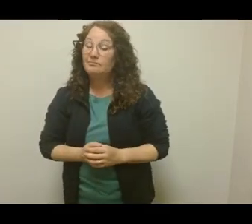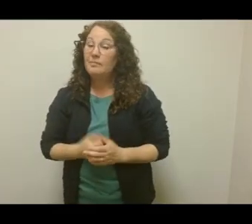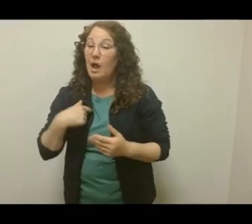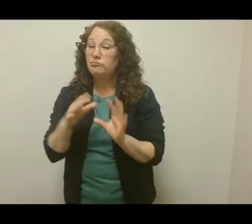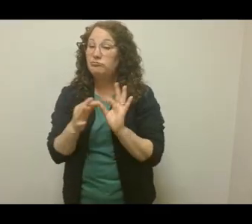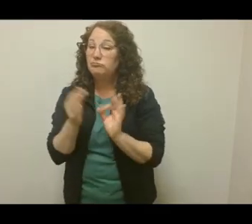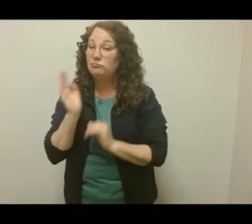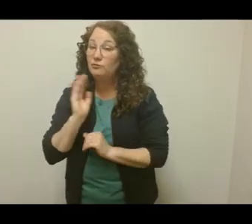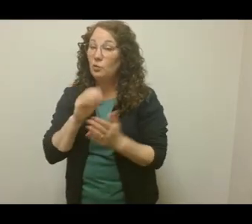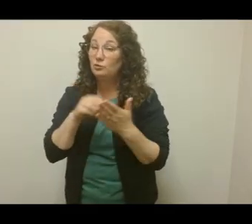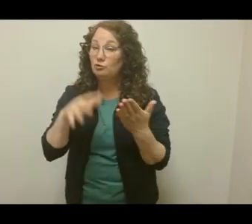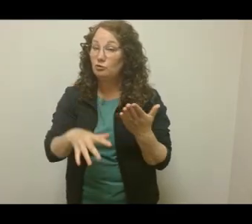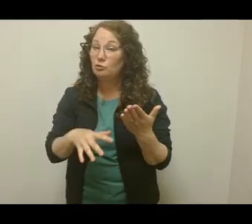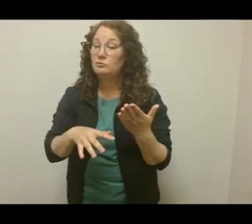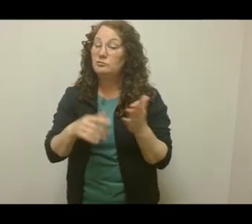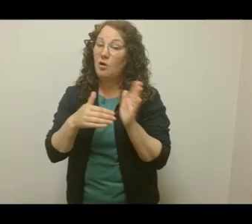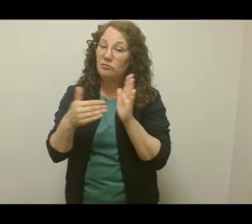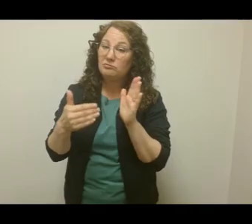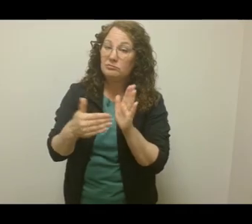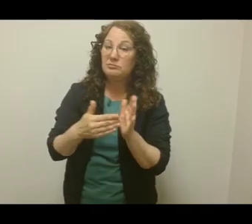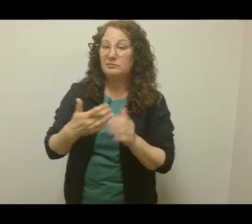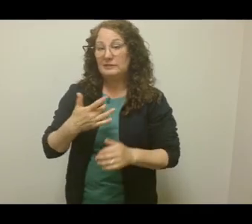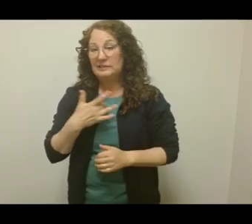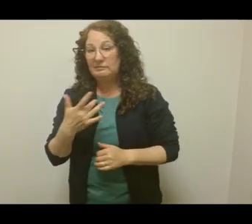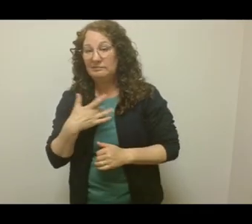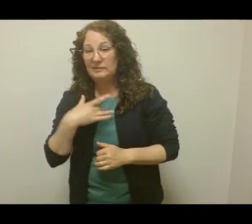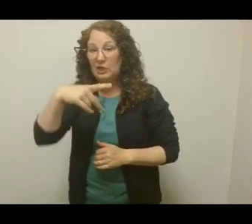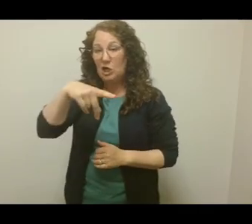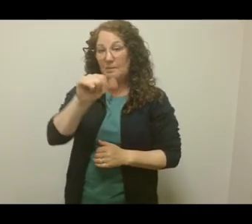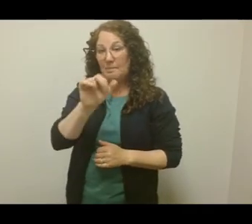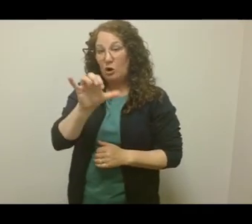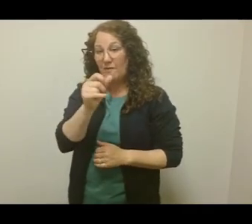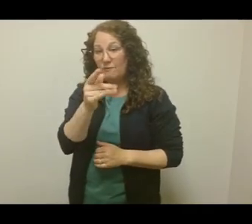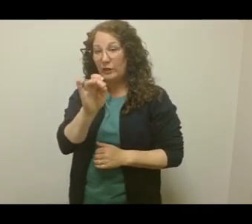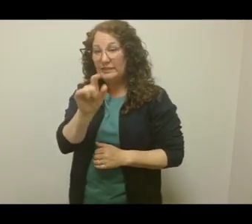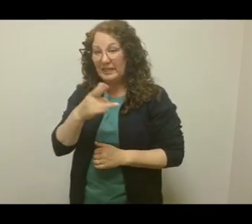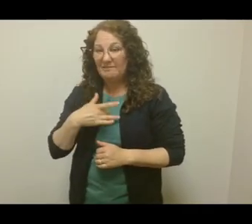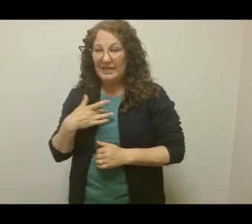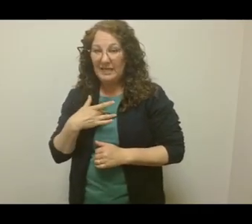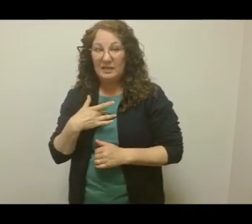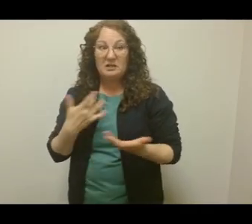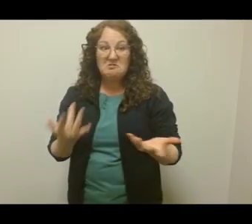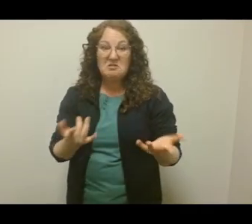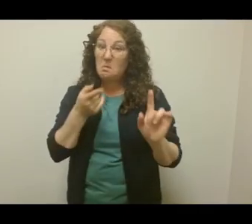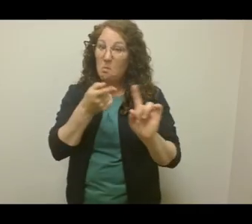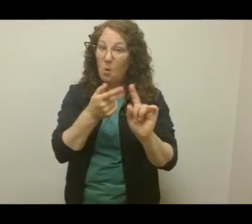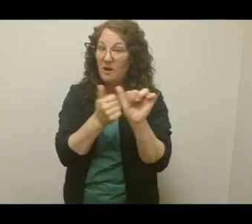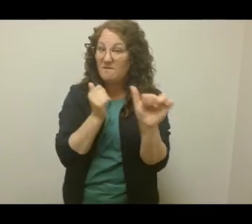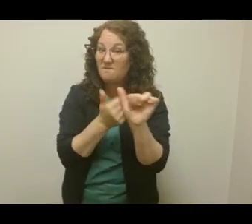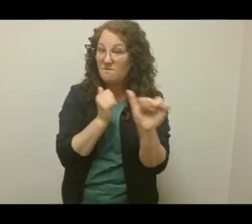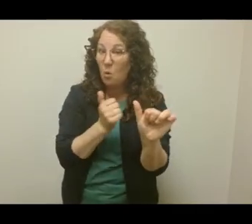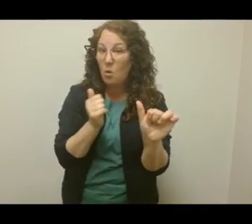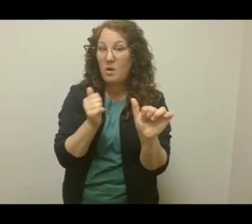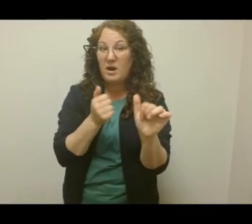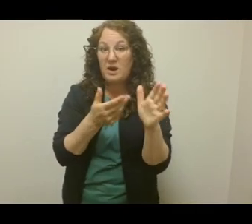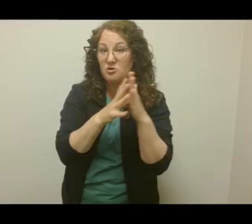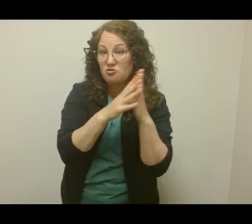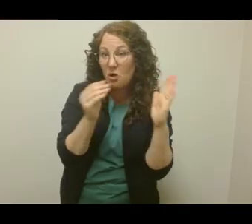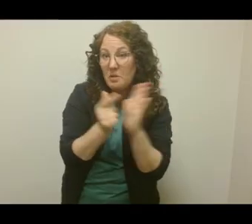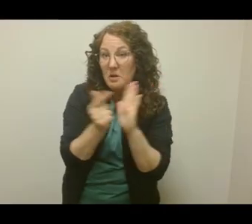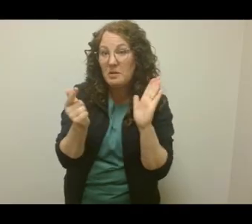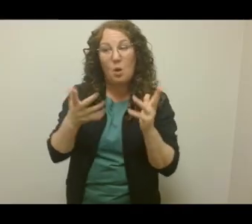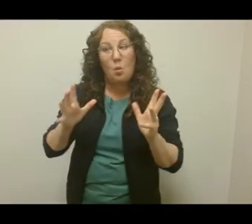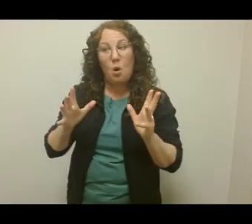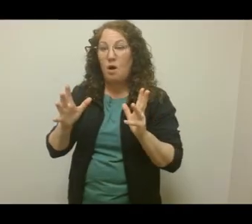to, questions about paraphrasing with something about, avoiding plagiarism or not getting accused of plagiarism because